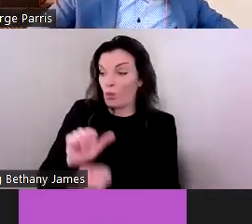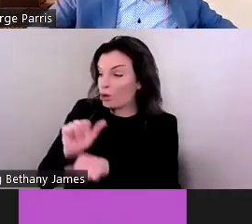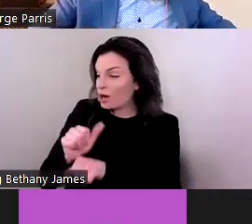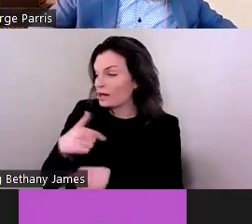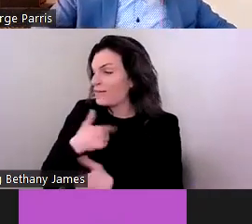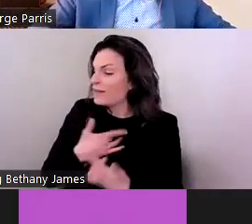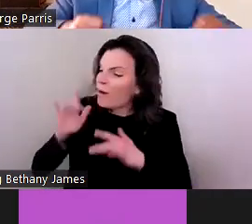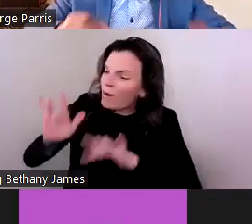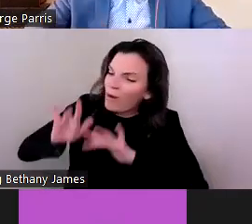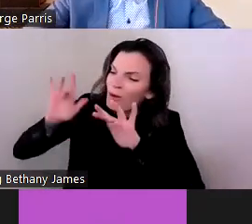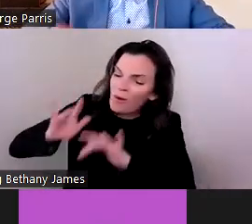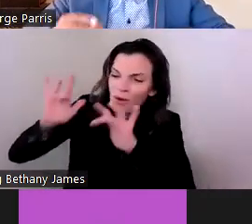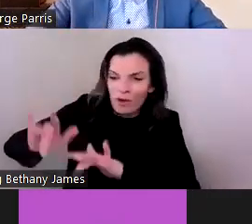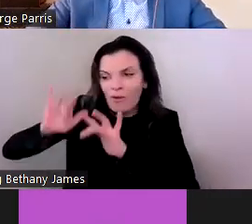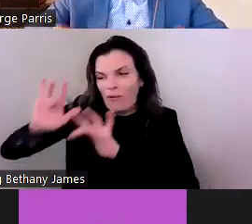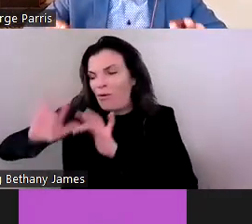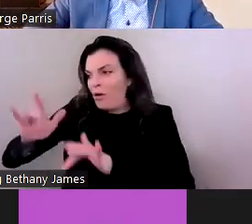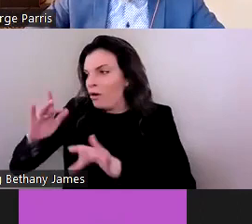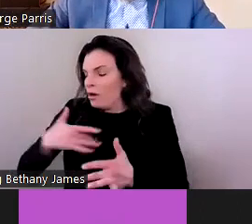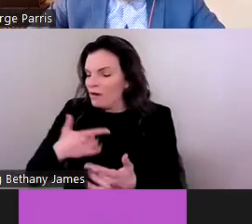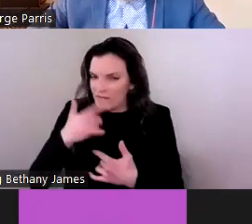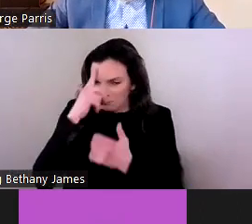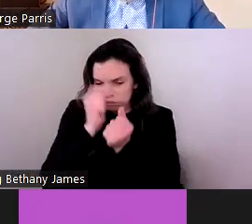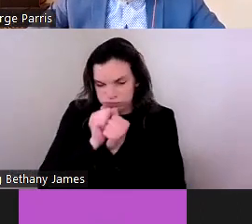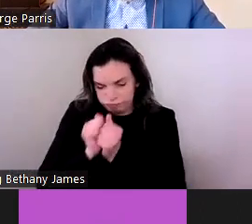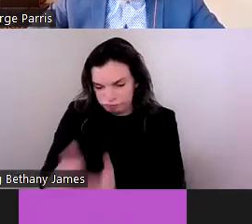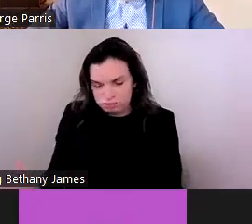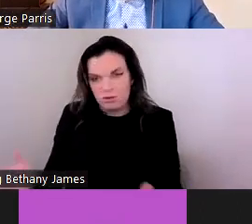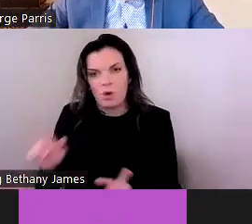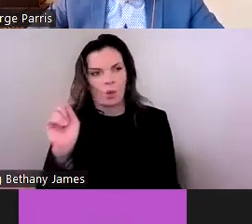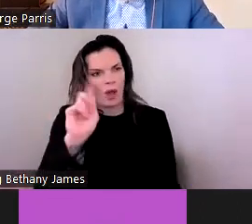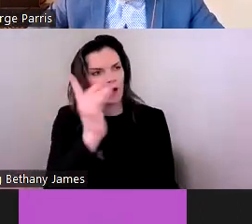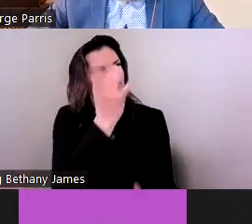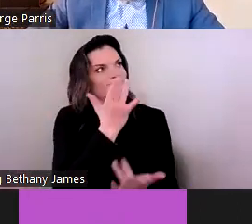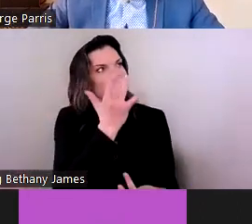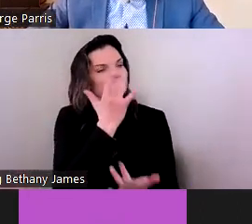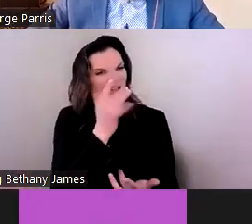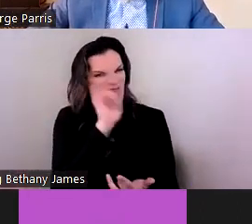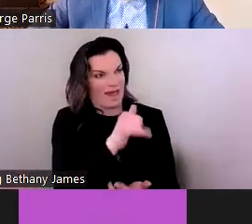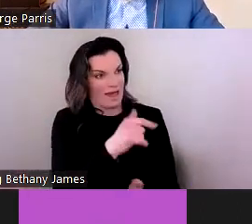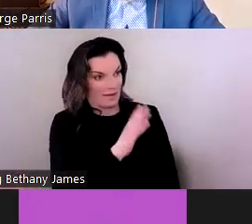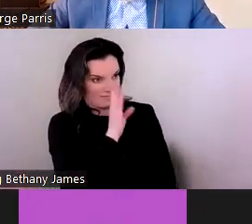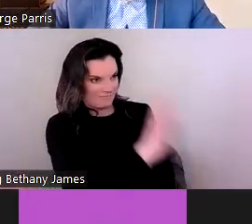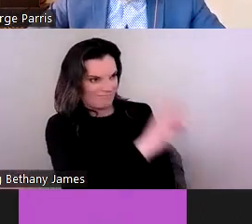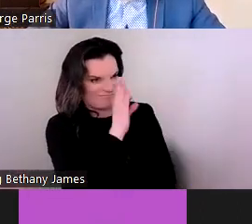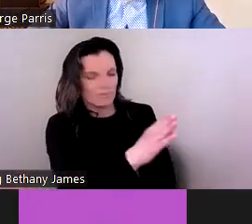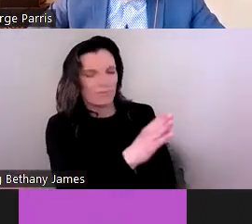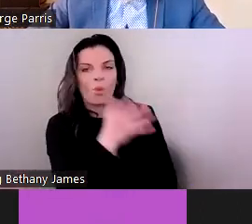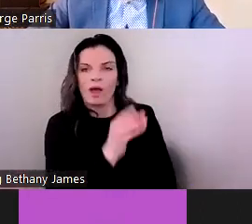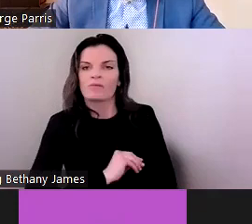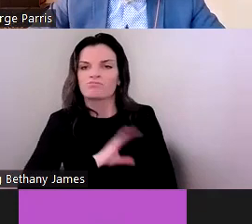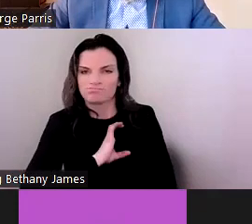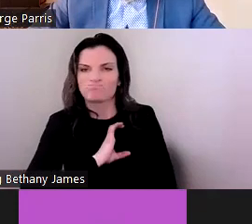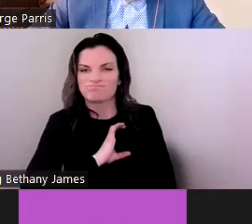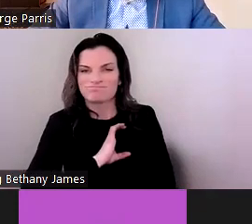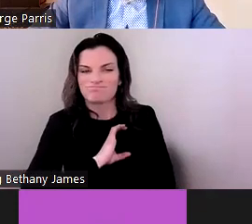from work, handling those challenges every day that you need. So, ladies and gentlemen, I hope